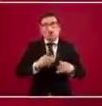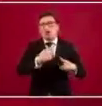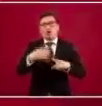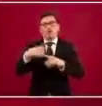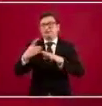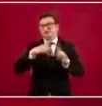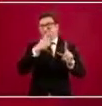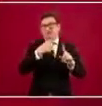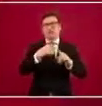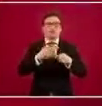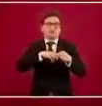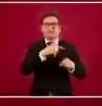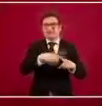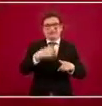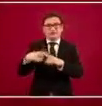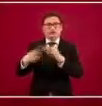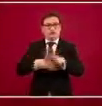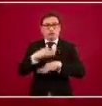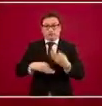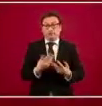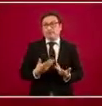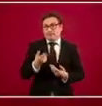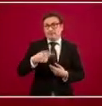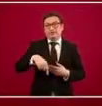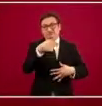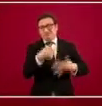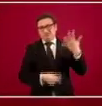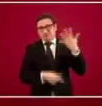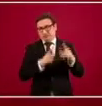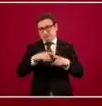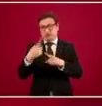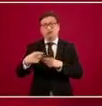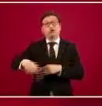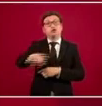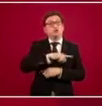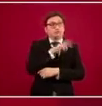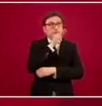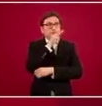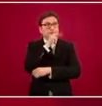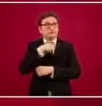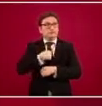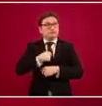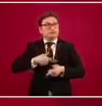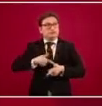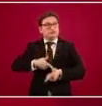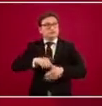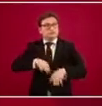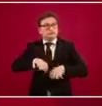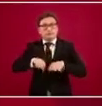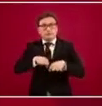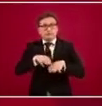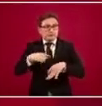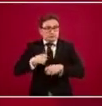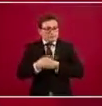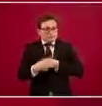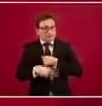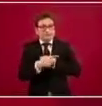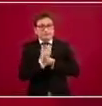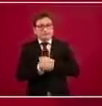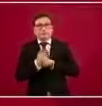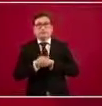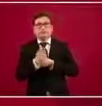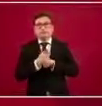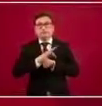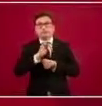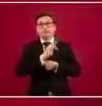drivers, all of the workers that are currently still working, it is more than understandable